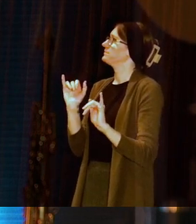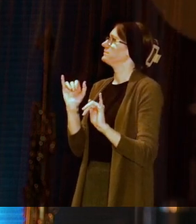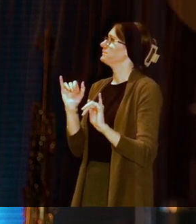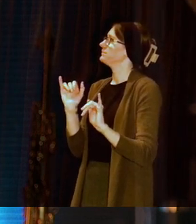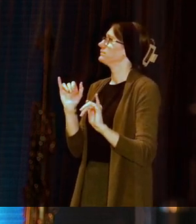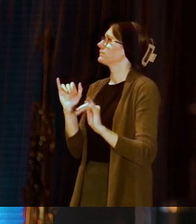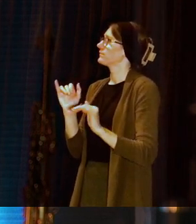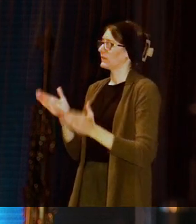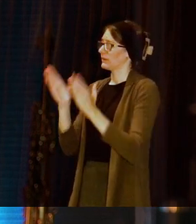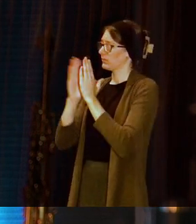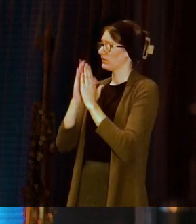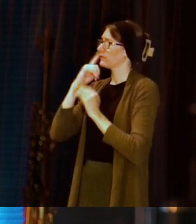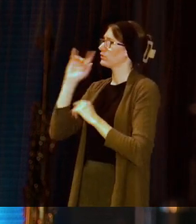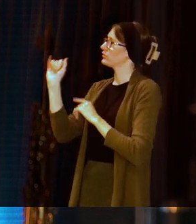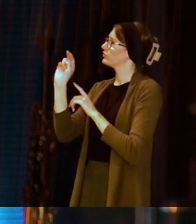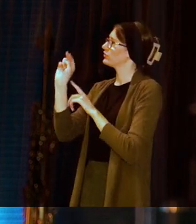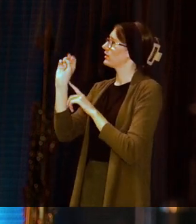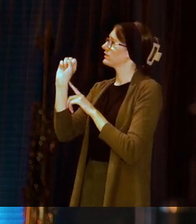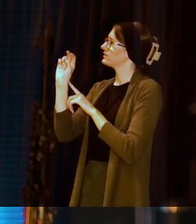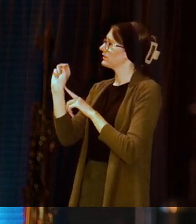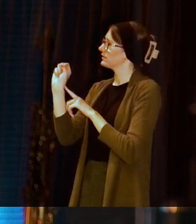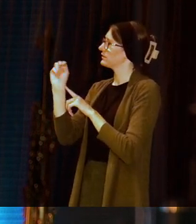Lord, we lift up Jansen Gossage.